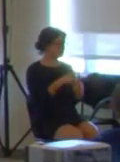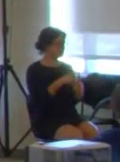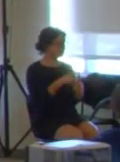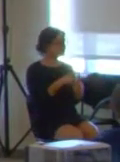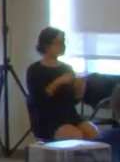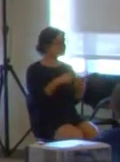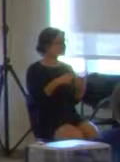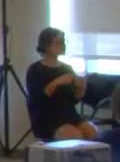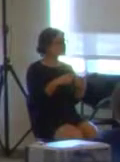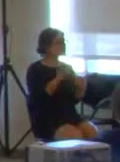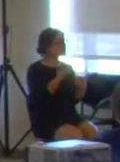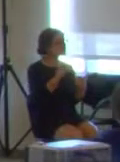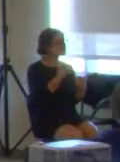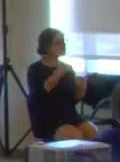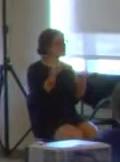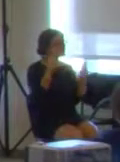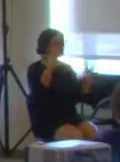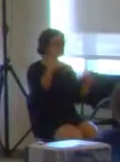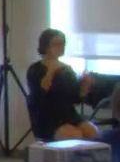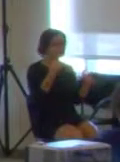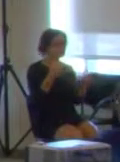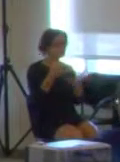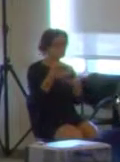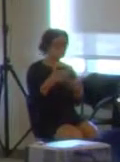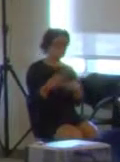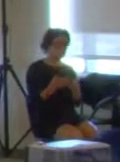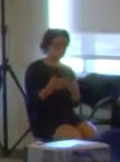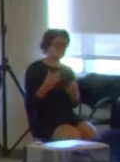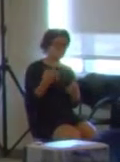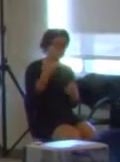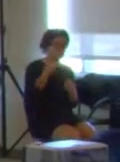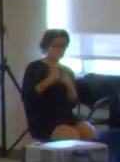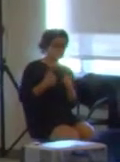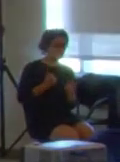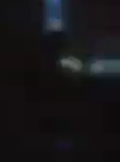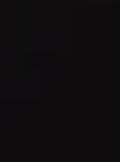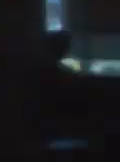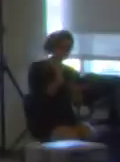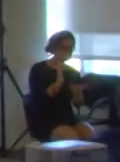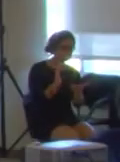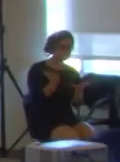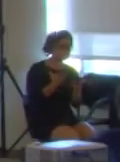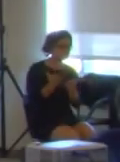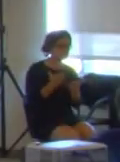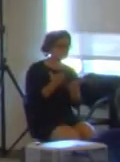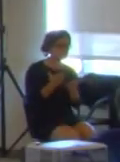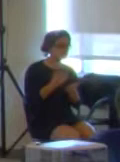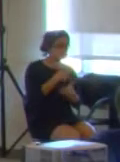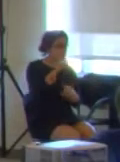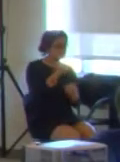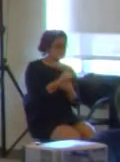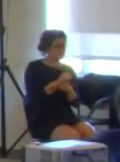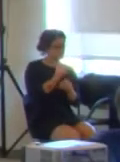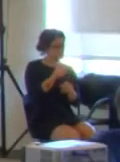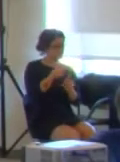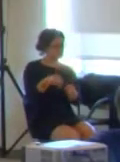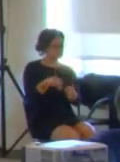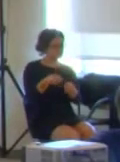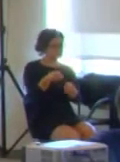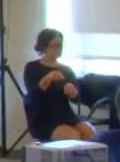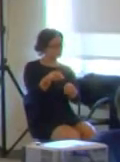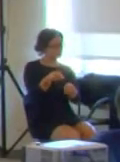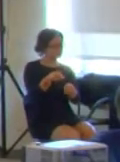about services being effective is whether or not we approach services in a way that promotes what we know